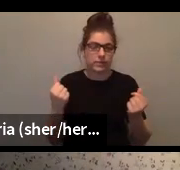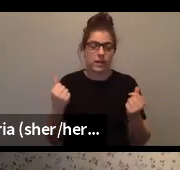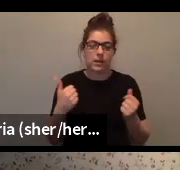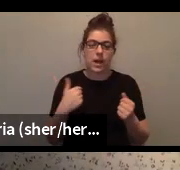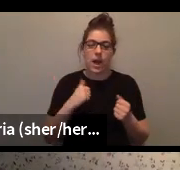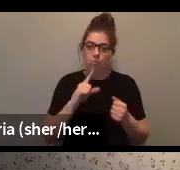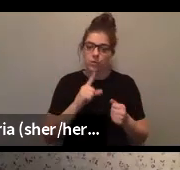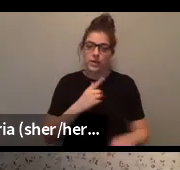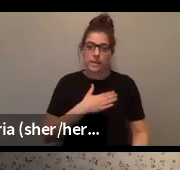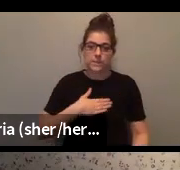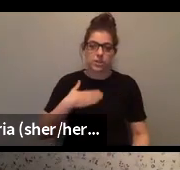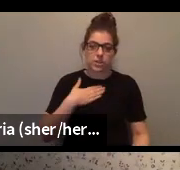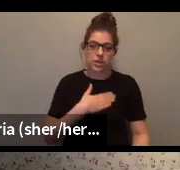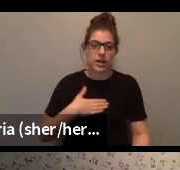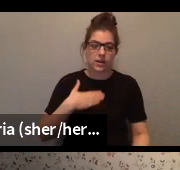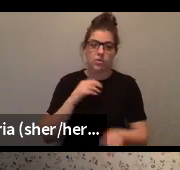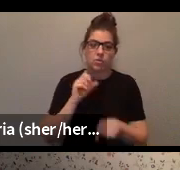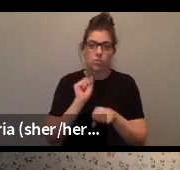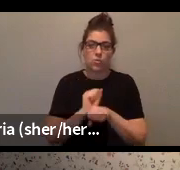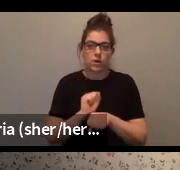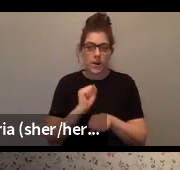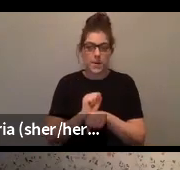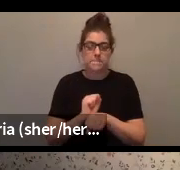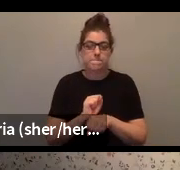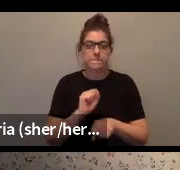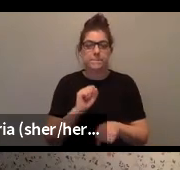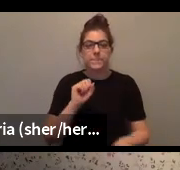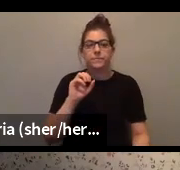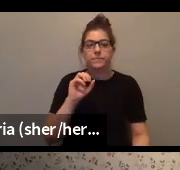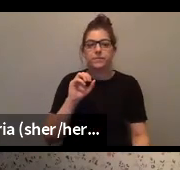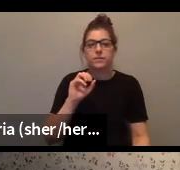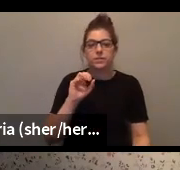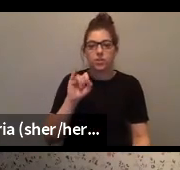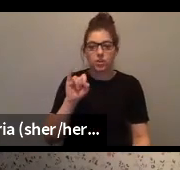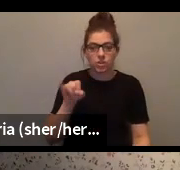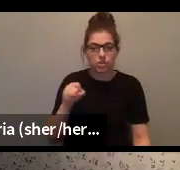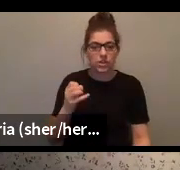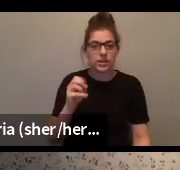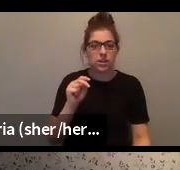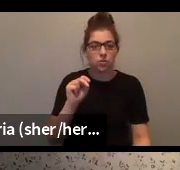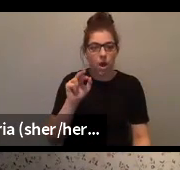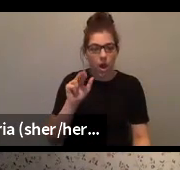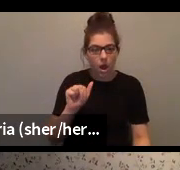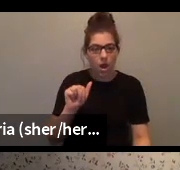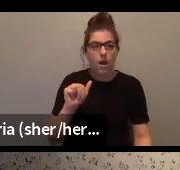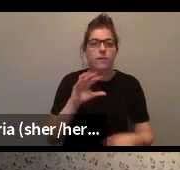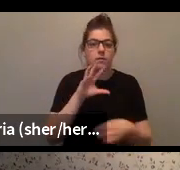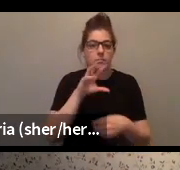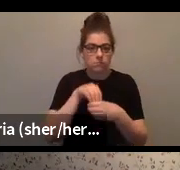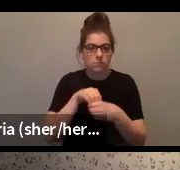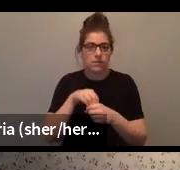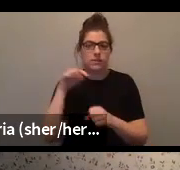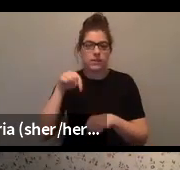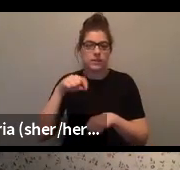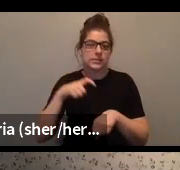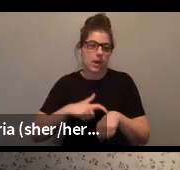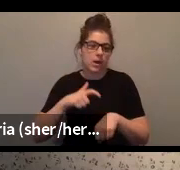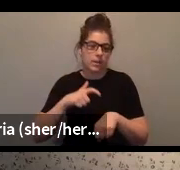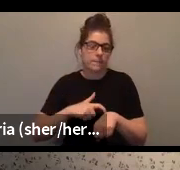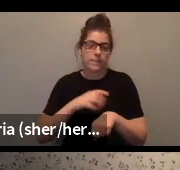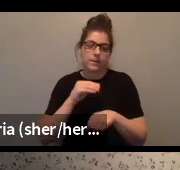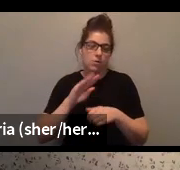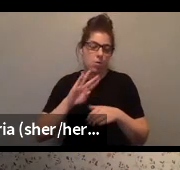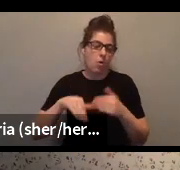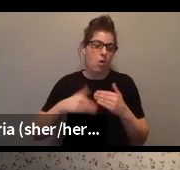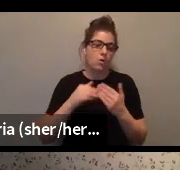appreciate the work that Janira and others have put into this and into this time. And all of those,